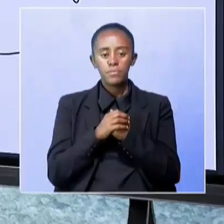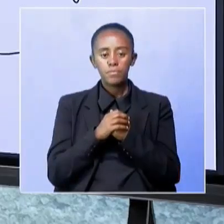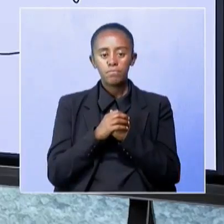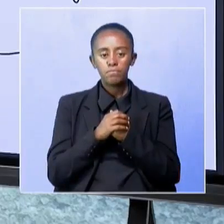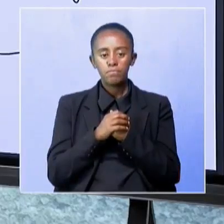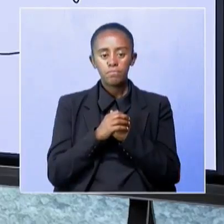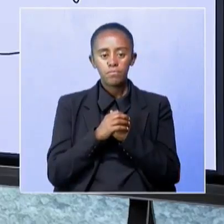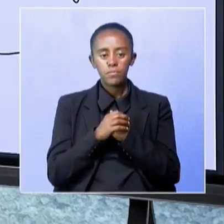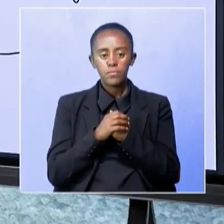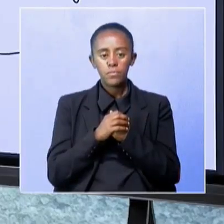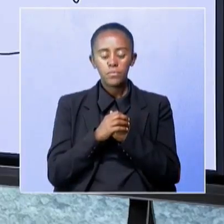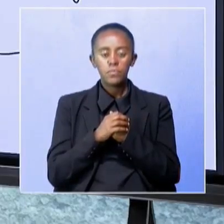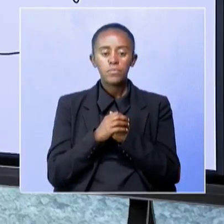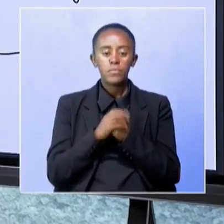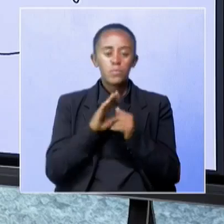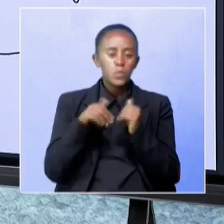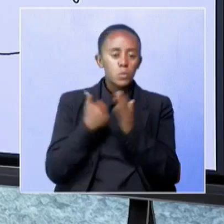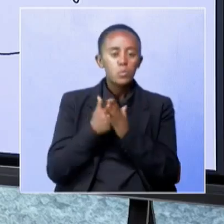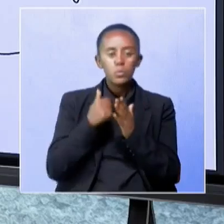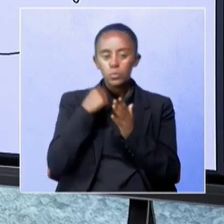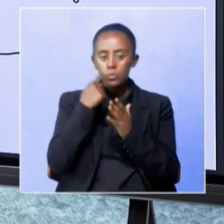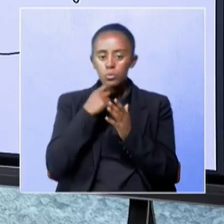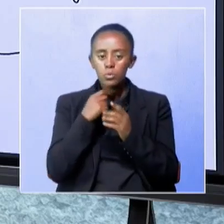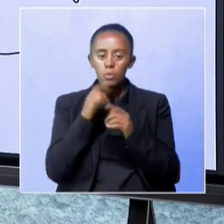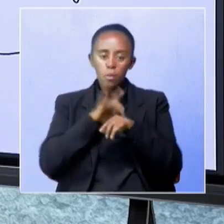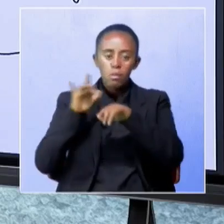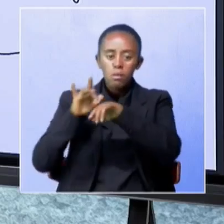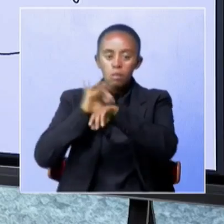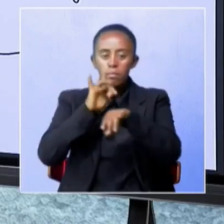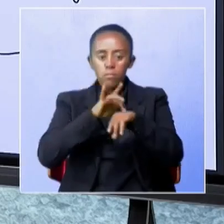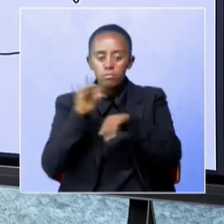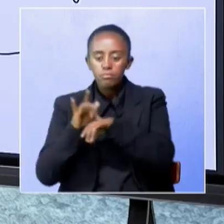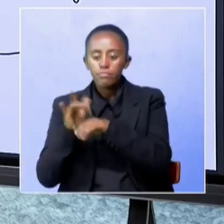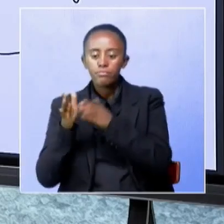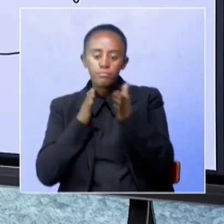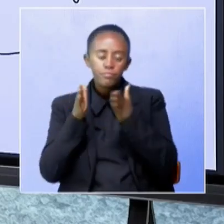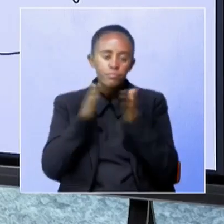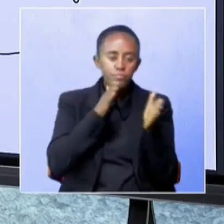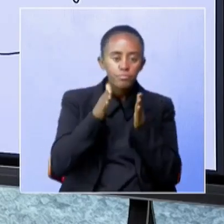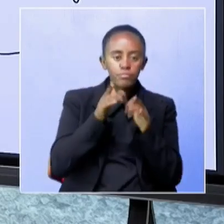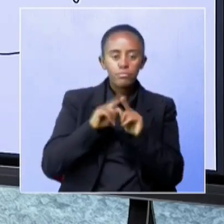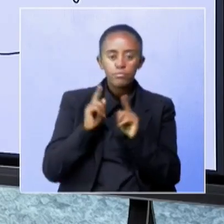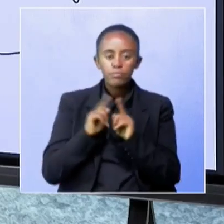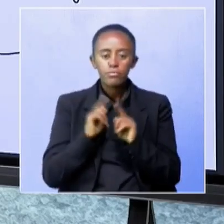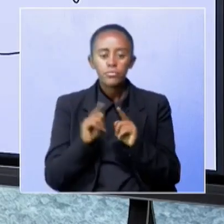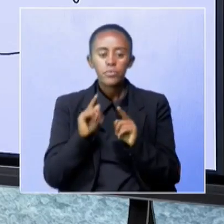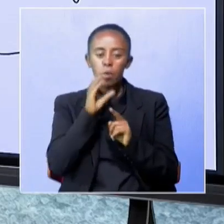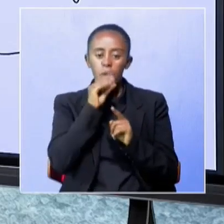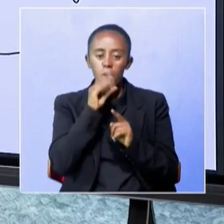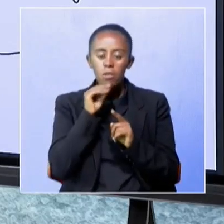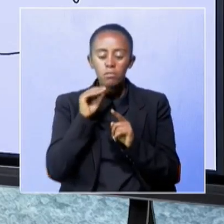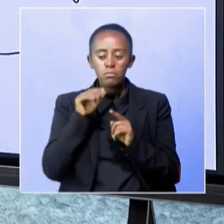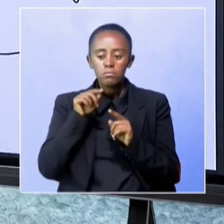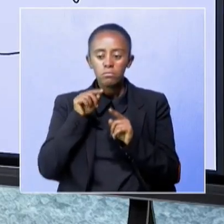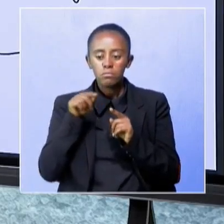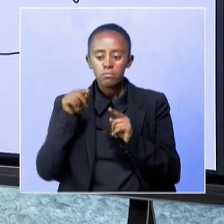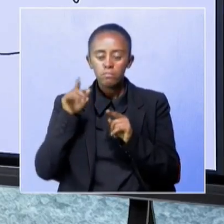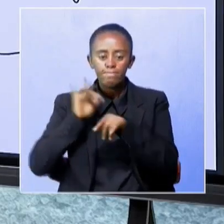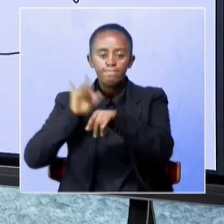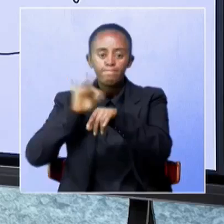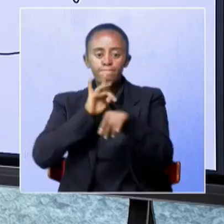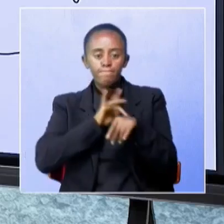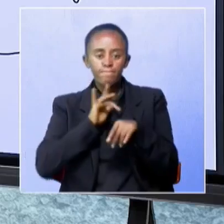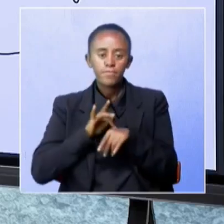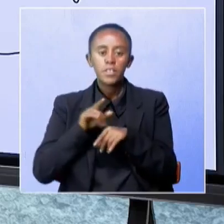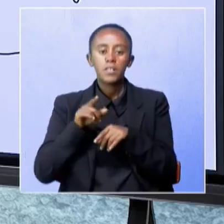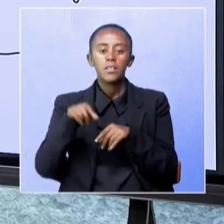speech. A well-rounded speech has touched ideas or subjects from different parts and